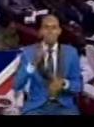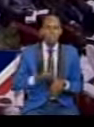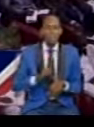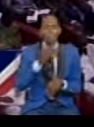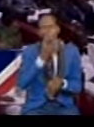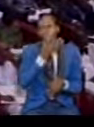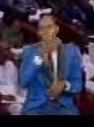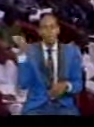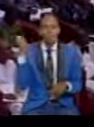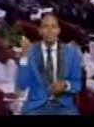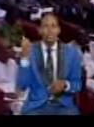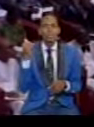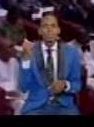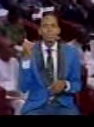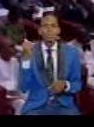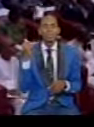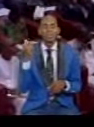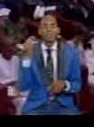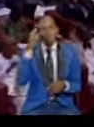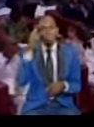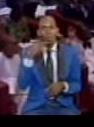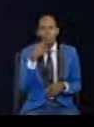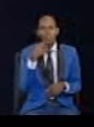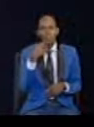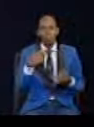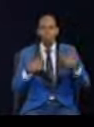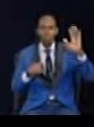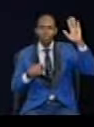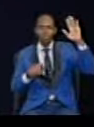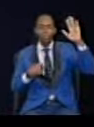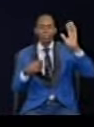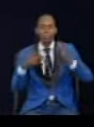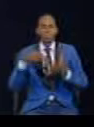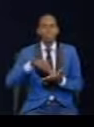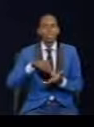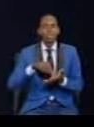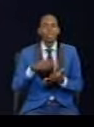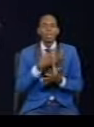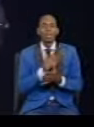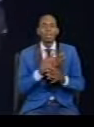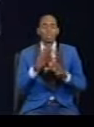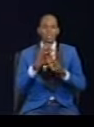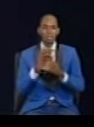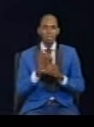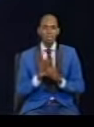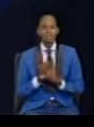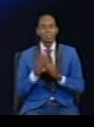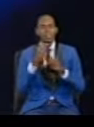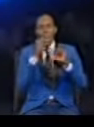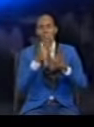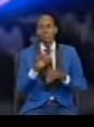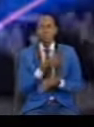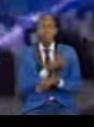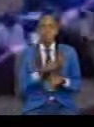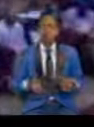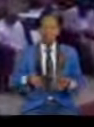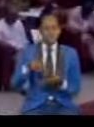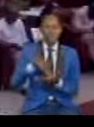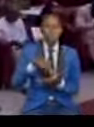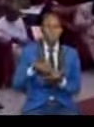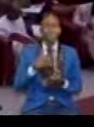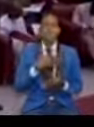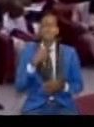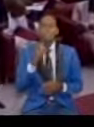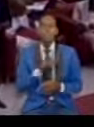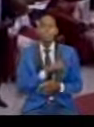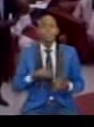better. Where are you? Stand up and receive the blessing of the Lord. Stand up and tell the Lord,